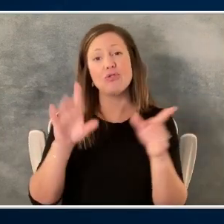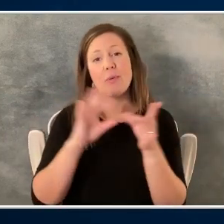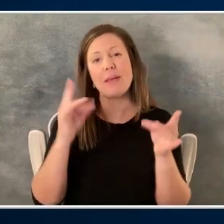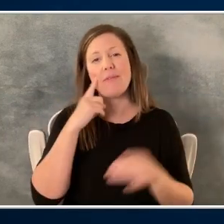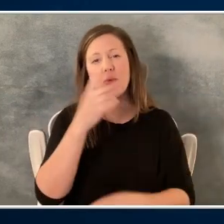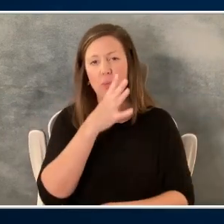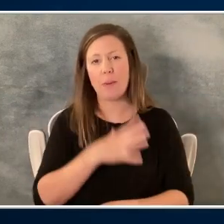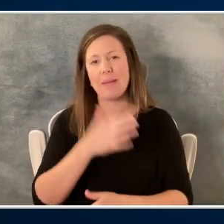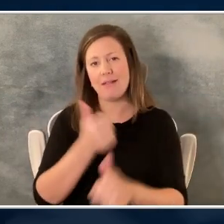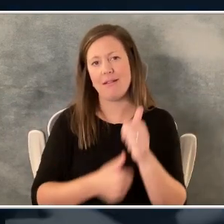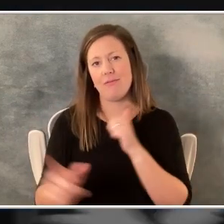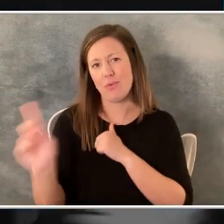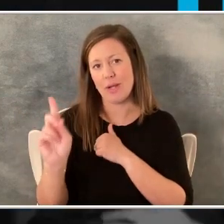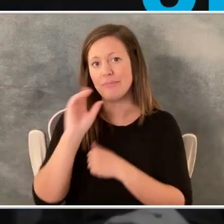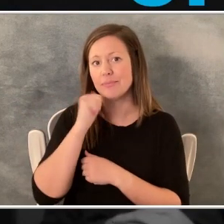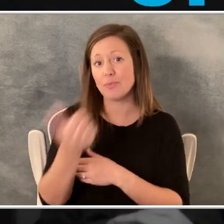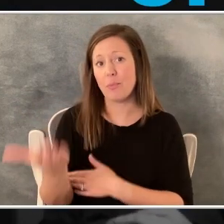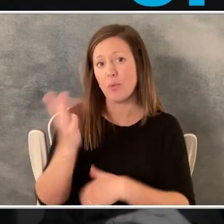Tuesday at 8.